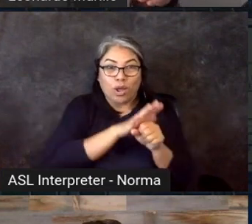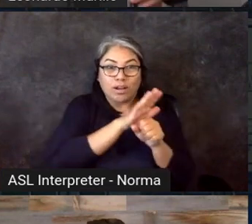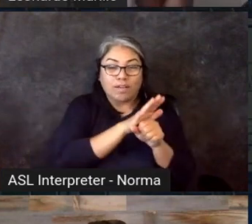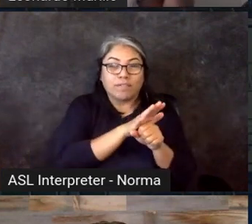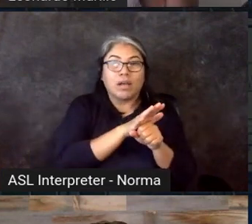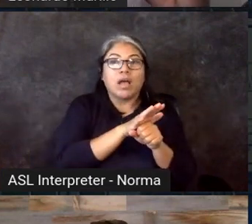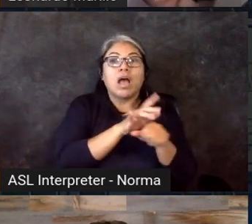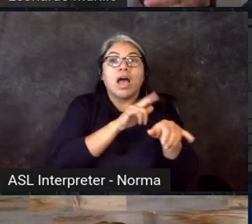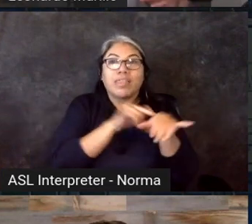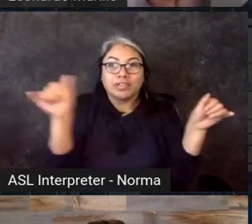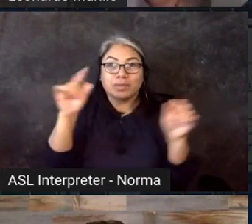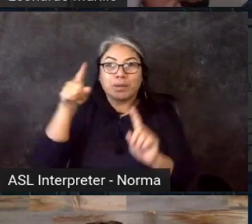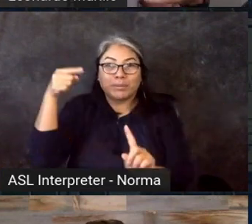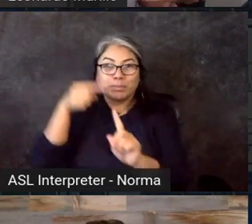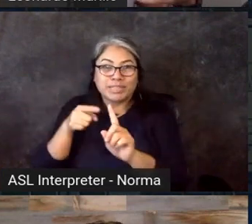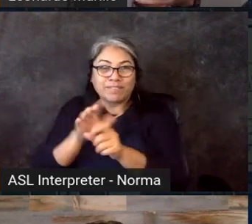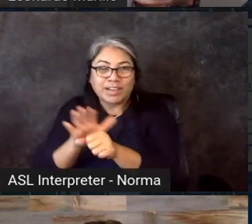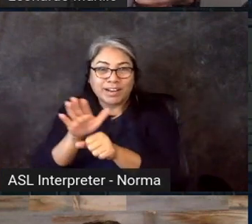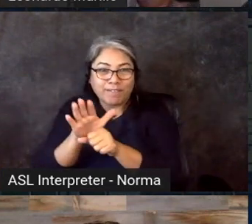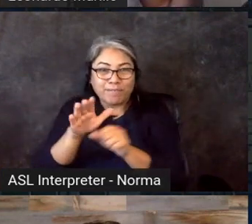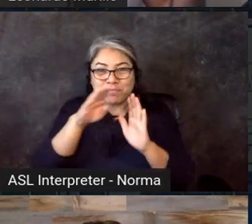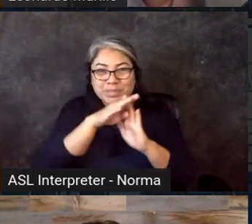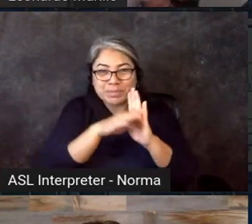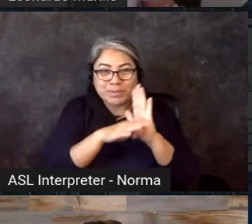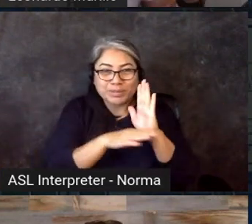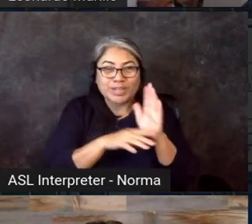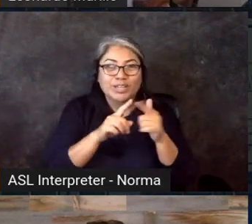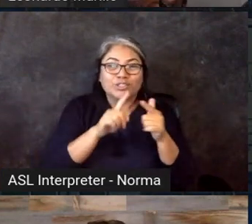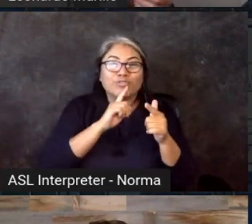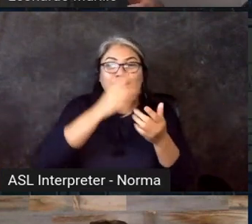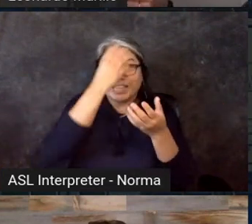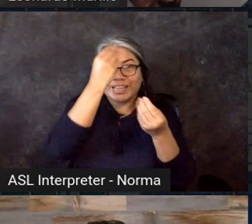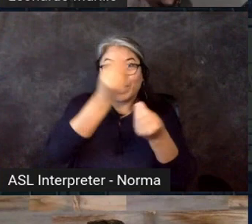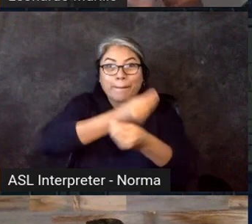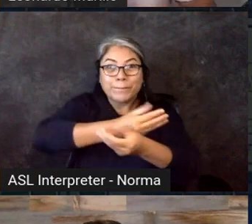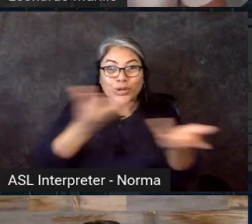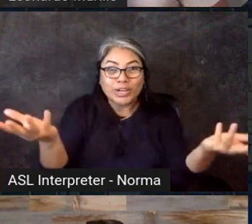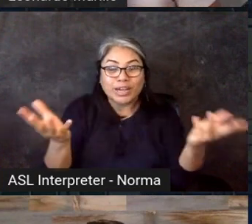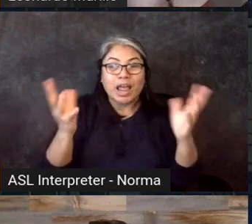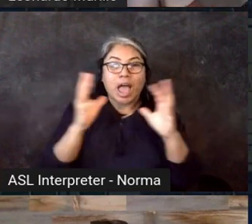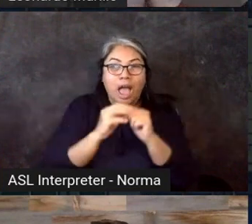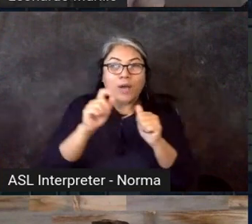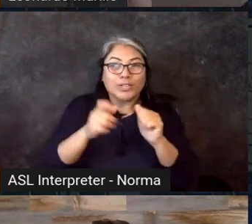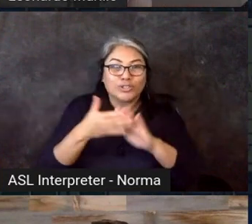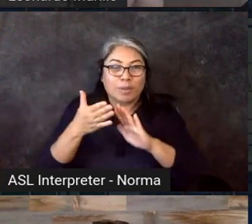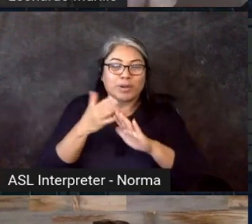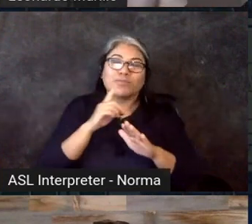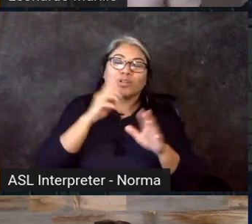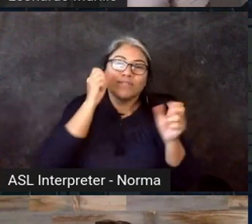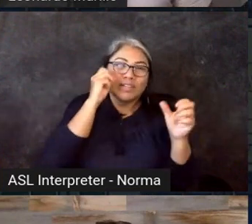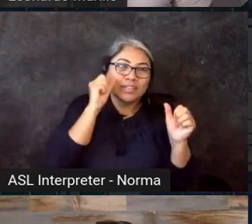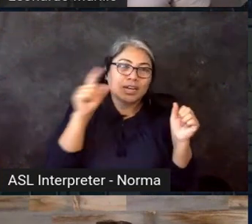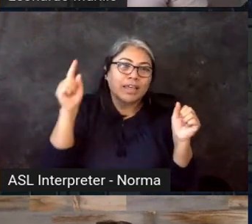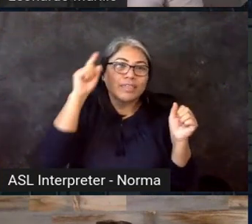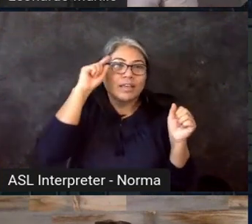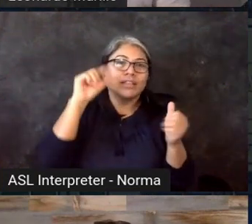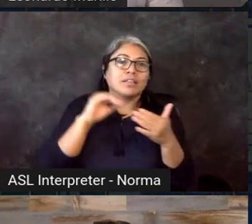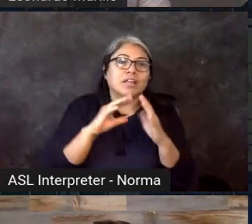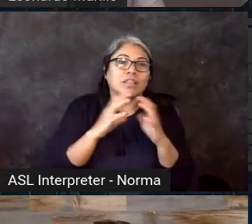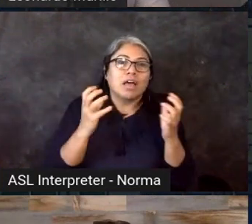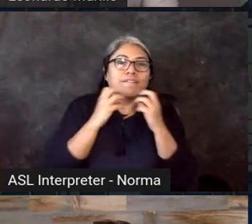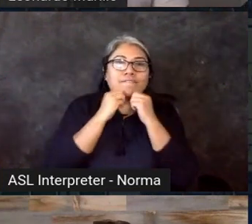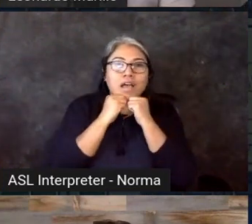enough to really kind of communicate how it should operate. So it was really fascinating, and I think that there's a lot of value